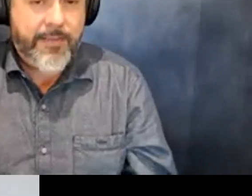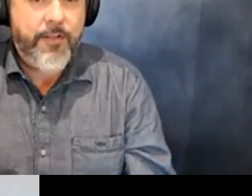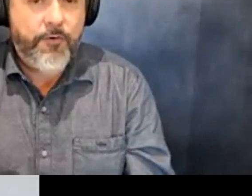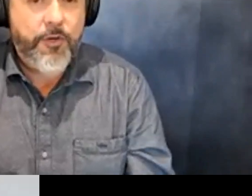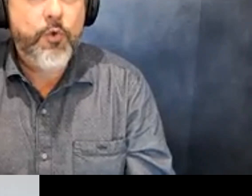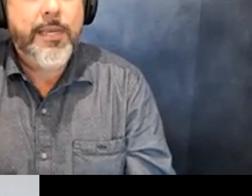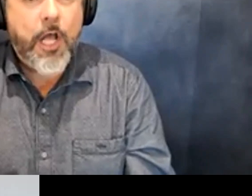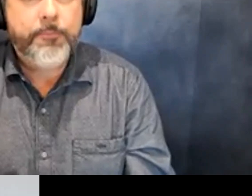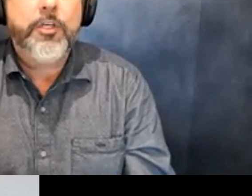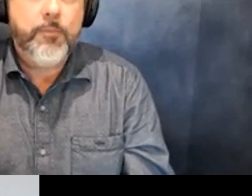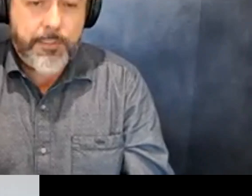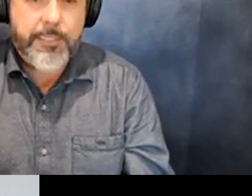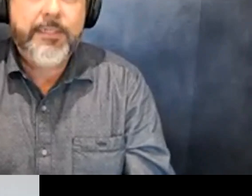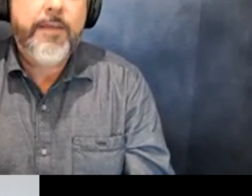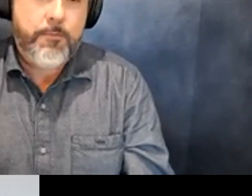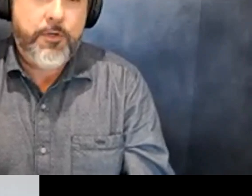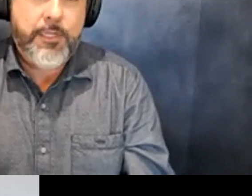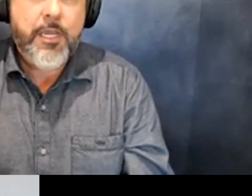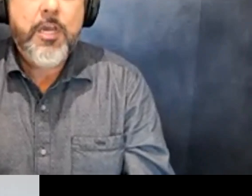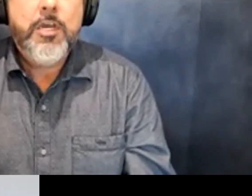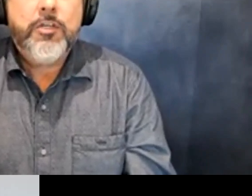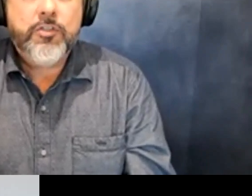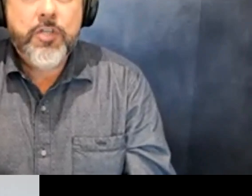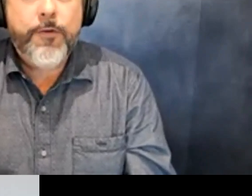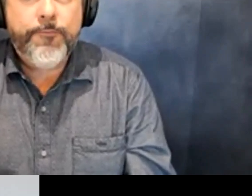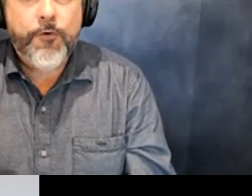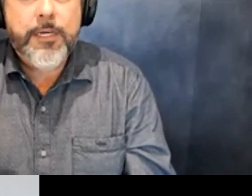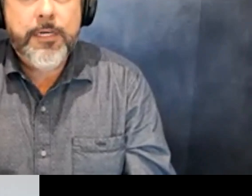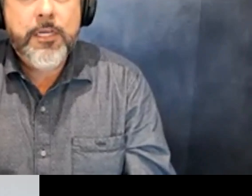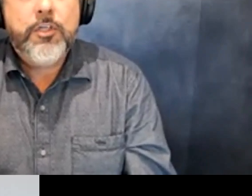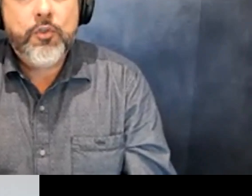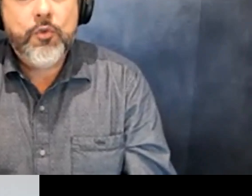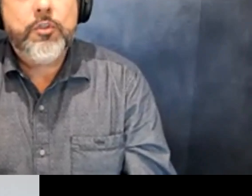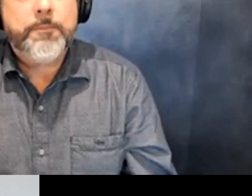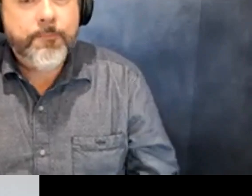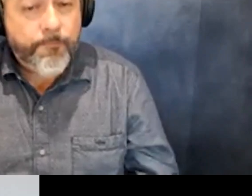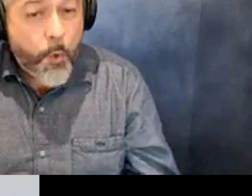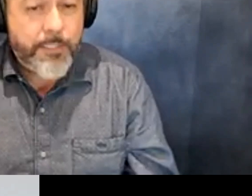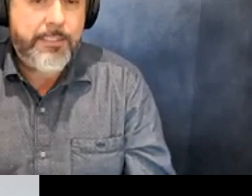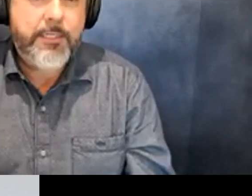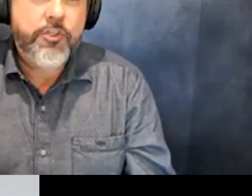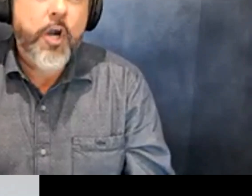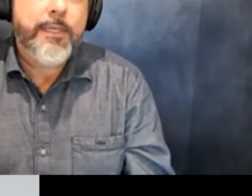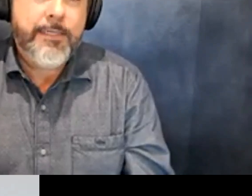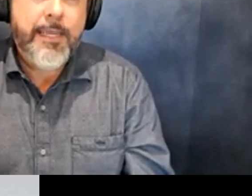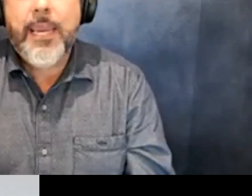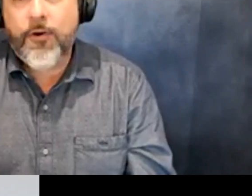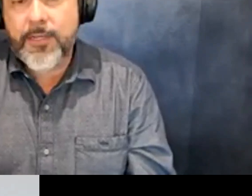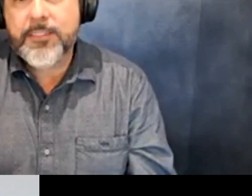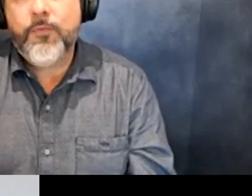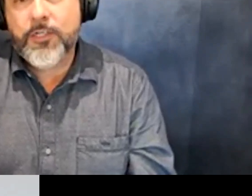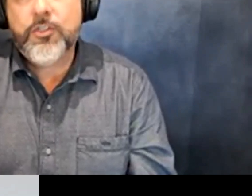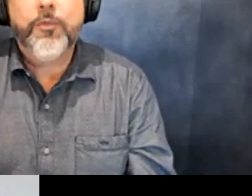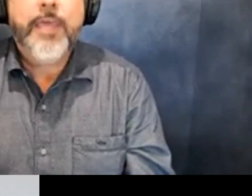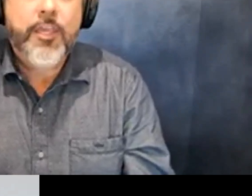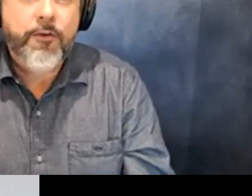state of California, who can help the community, the deaf community, to start referring to focused, targeted areas